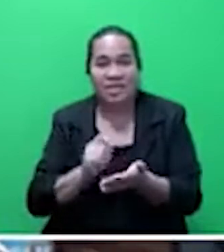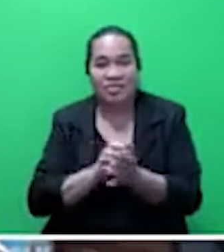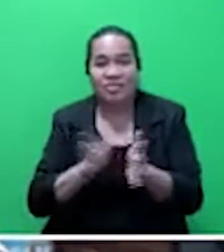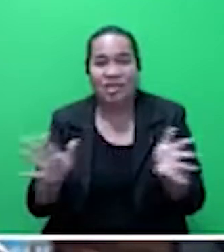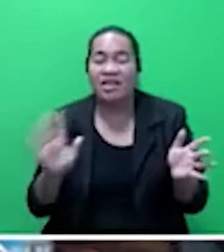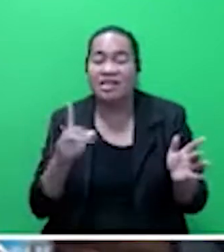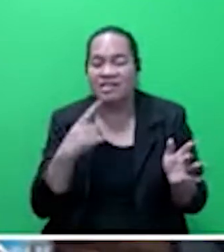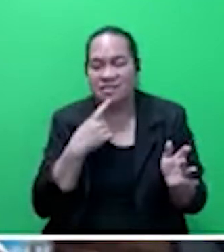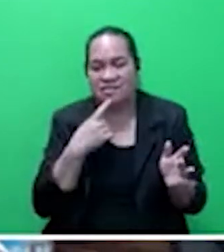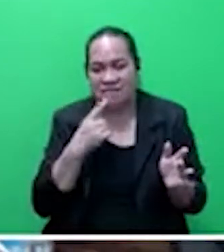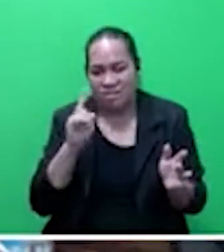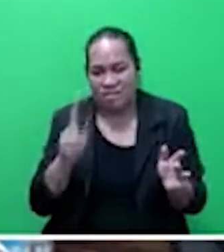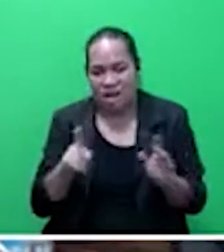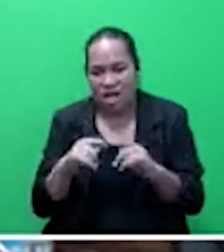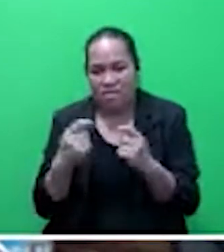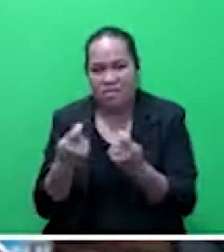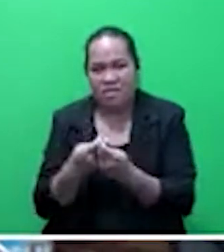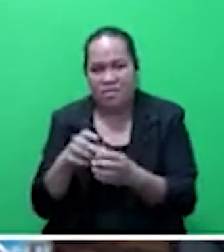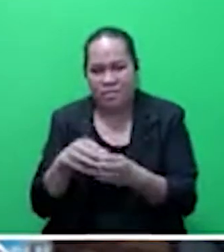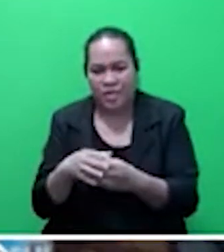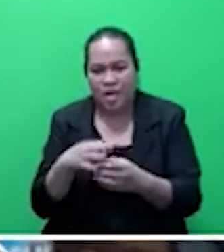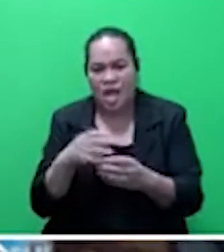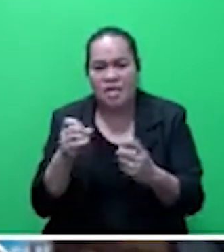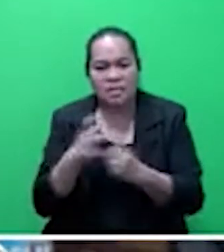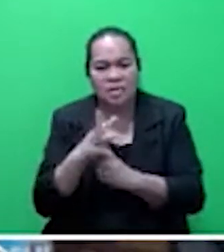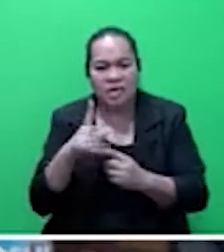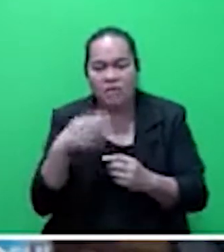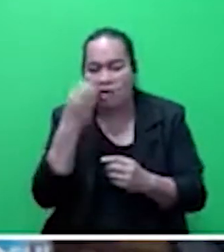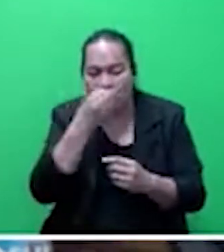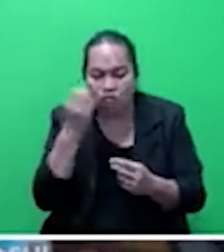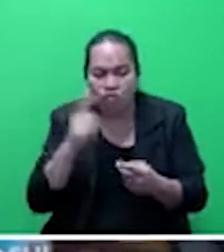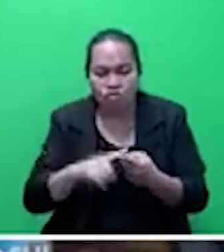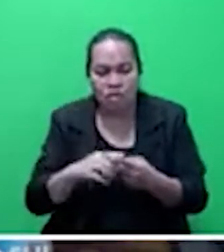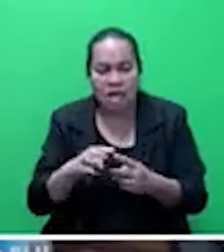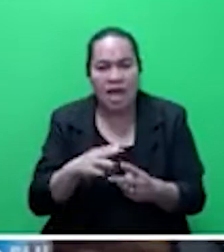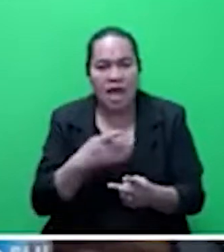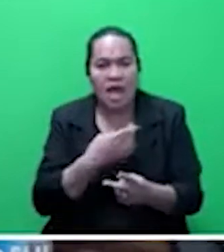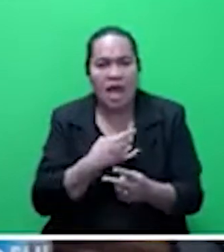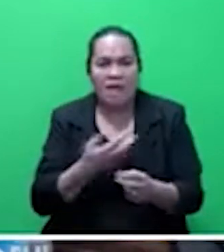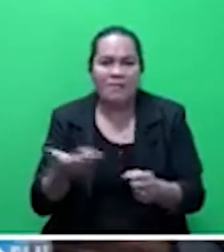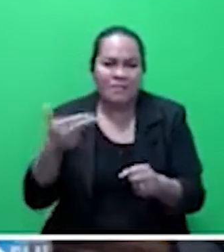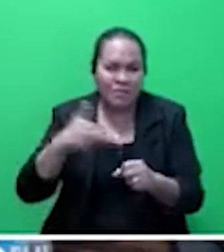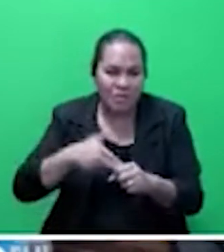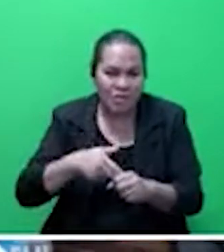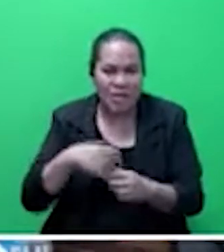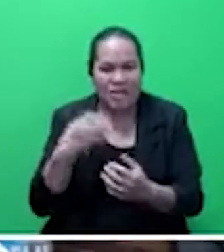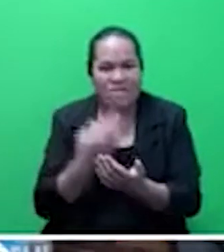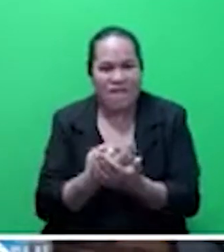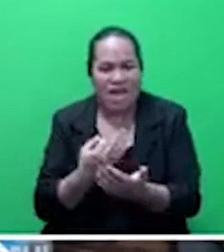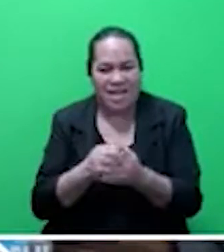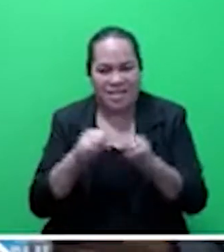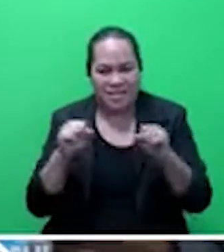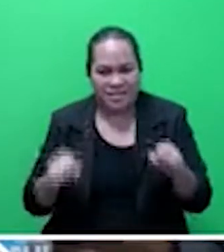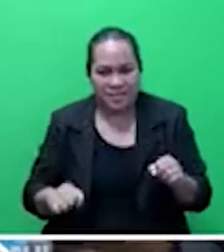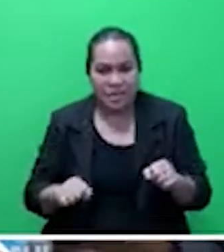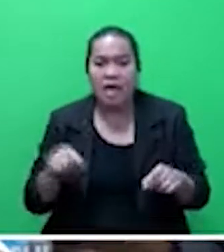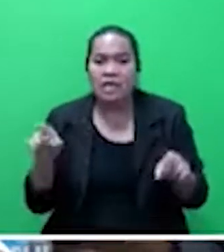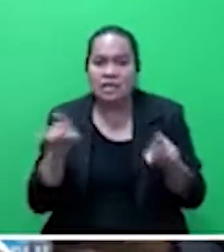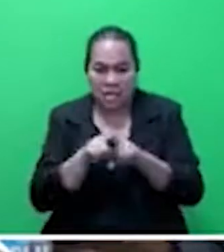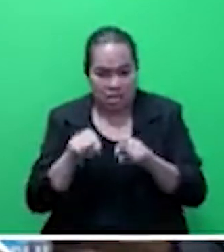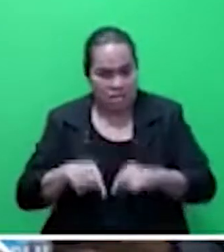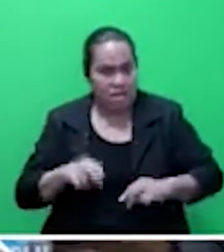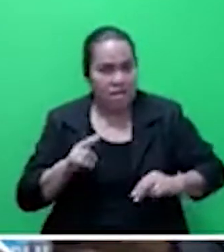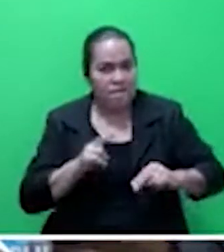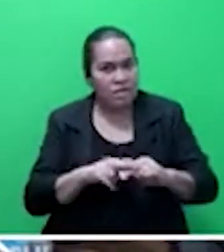Crisis Response Group on food, energy, and finance system. Here at home, we are not spared as we